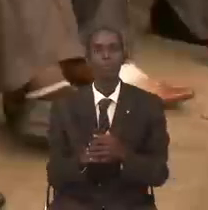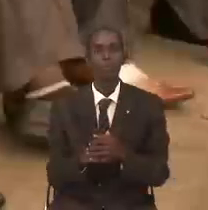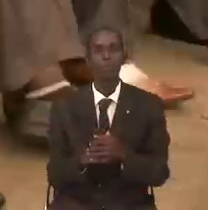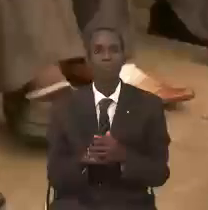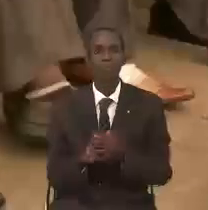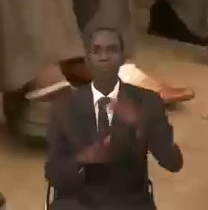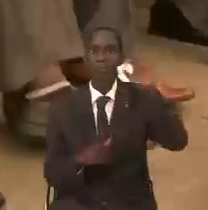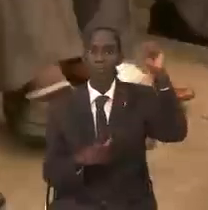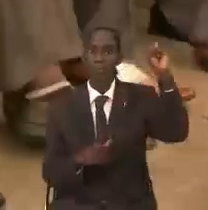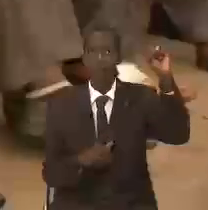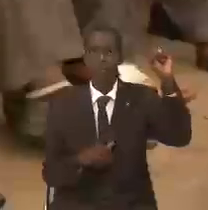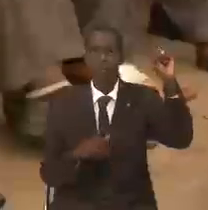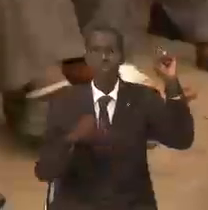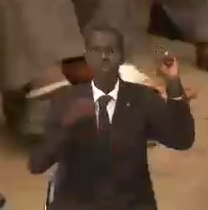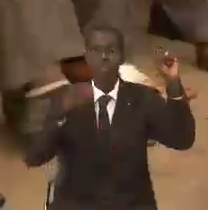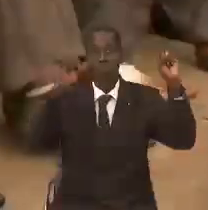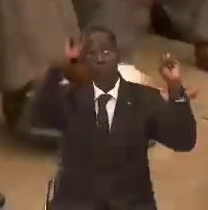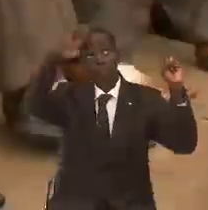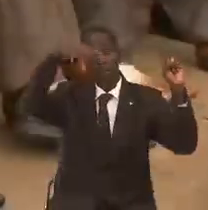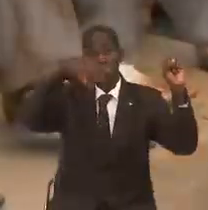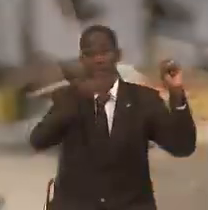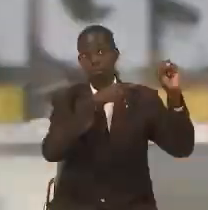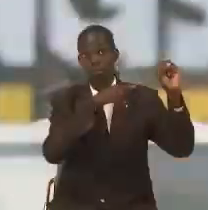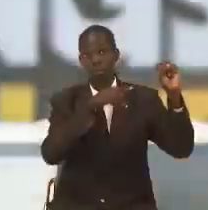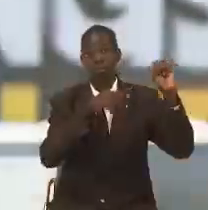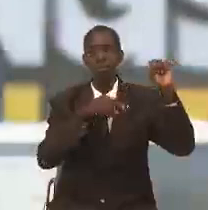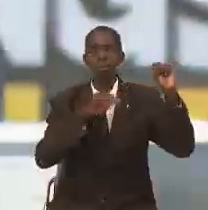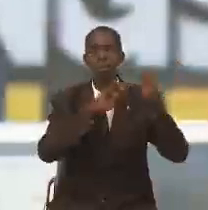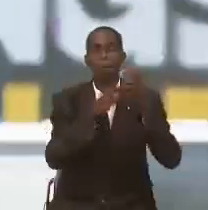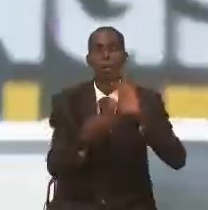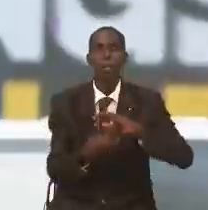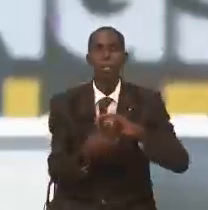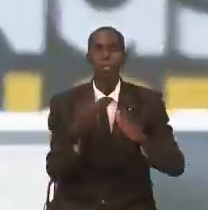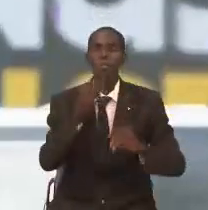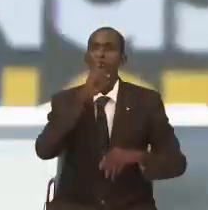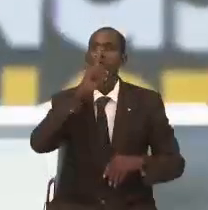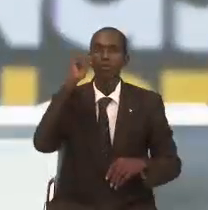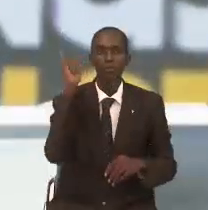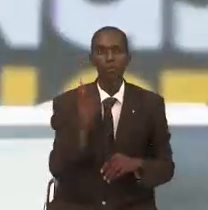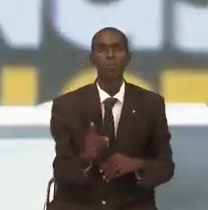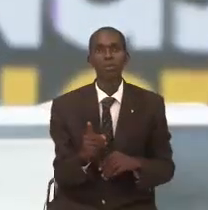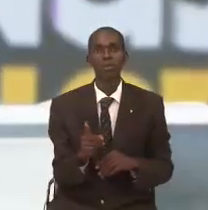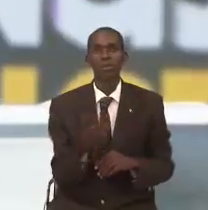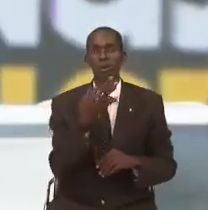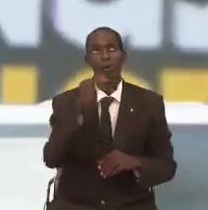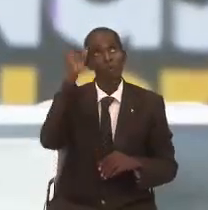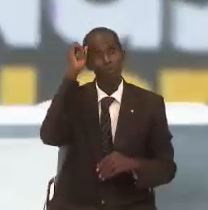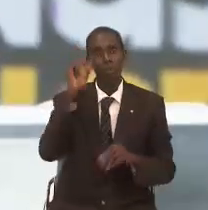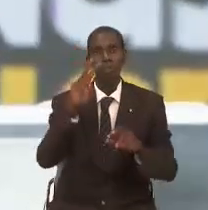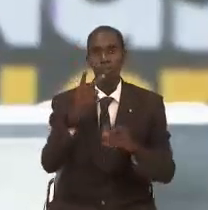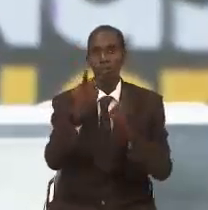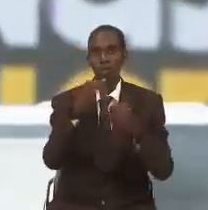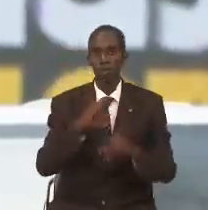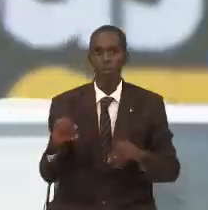S in the showers, that means the surety that he is coming. Now